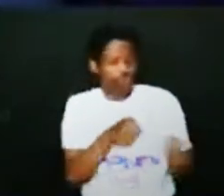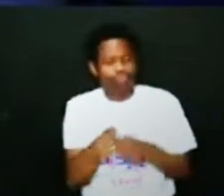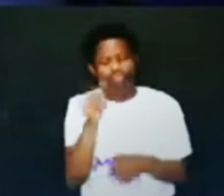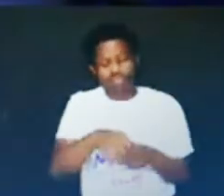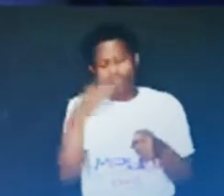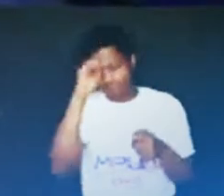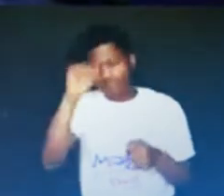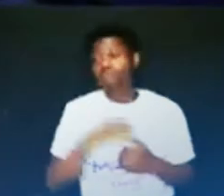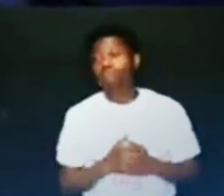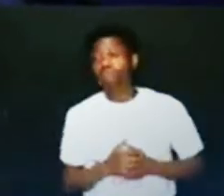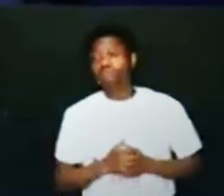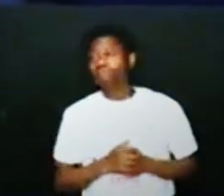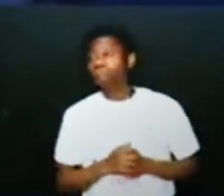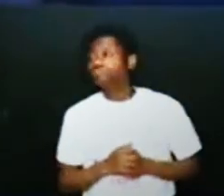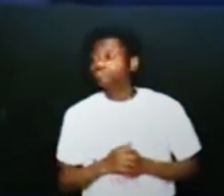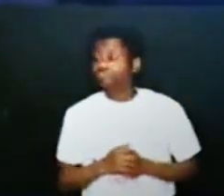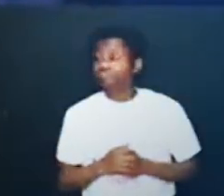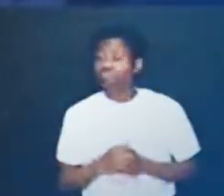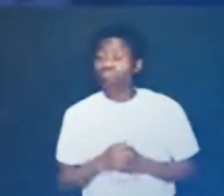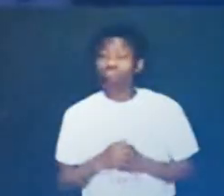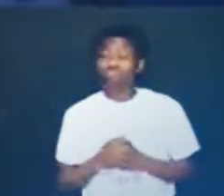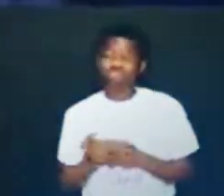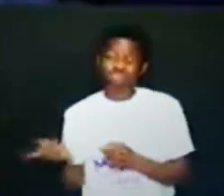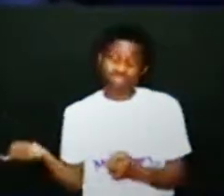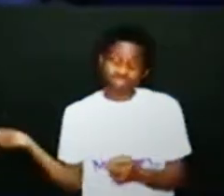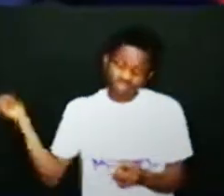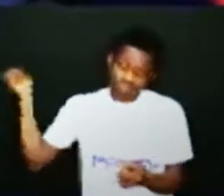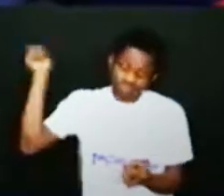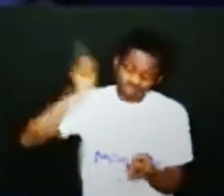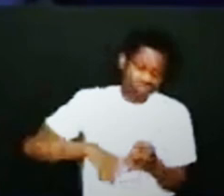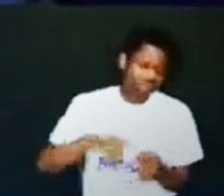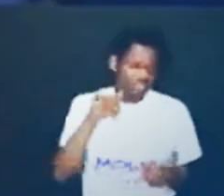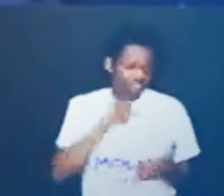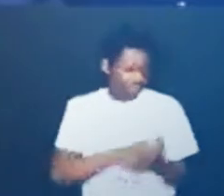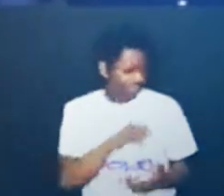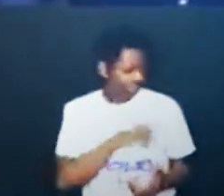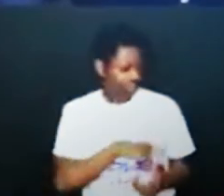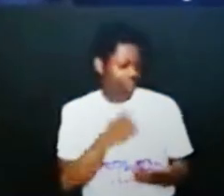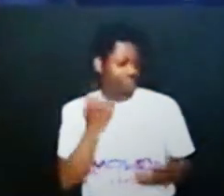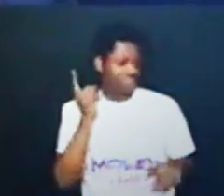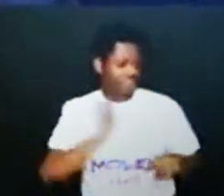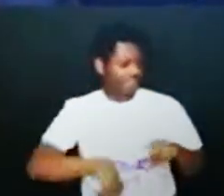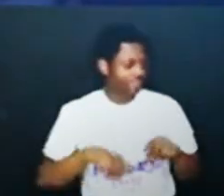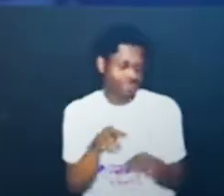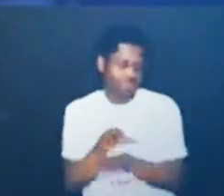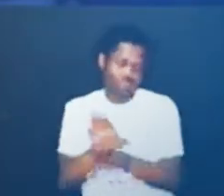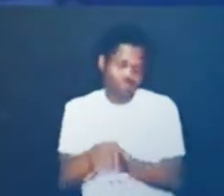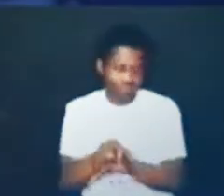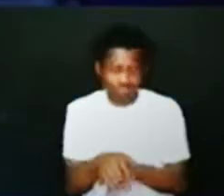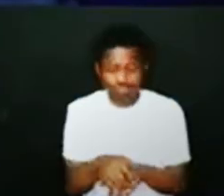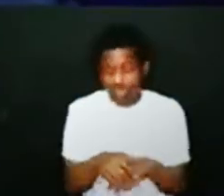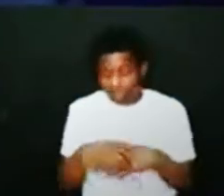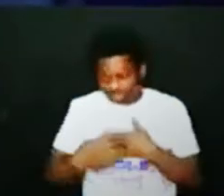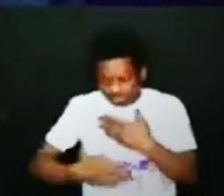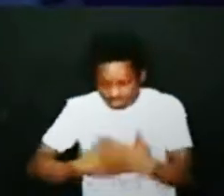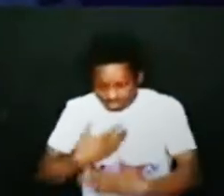the extent that they can no longer play hypocrisy with it.